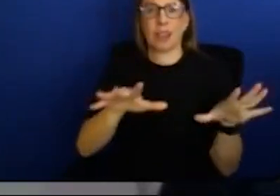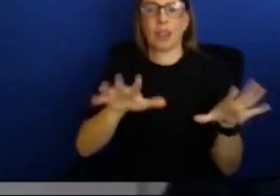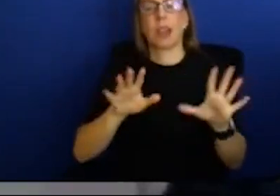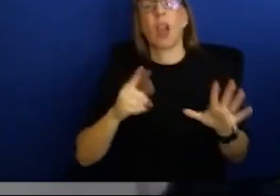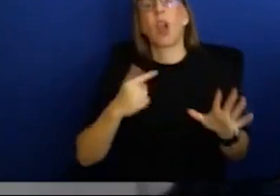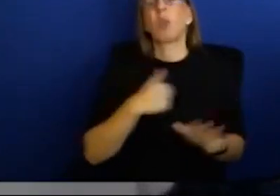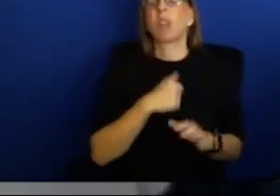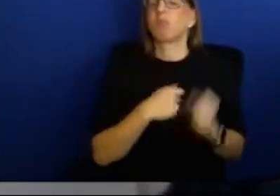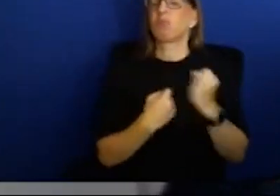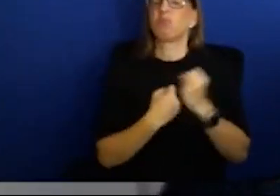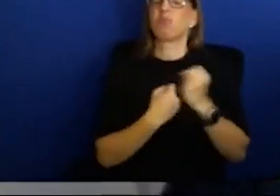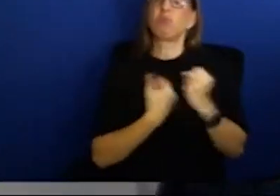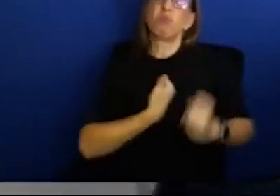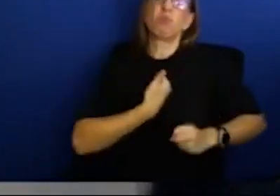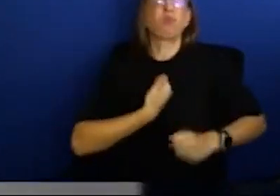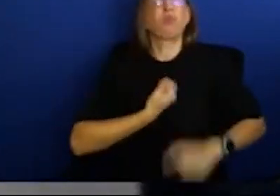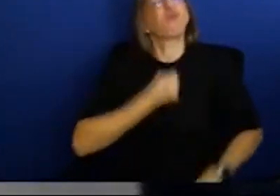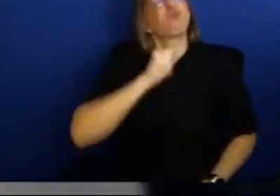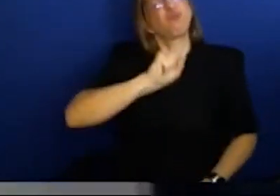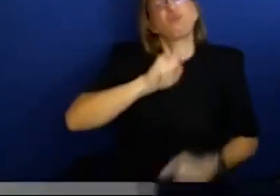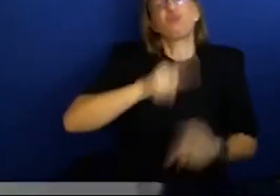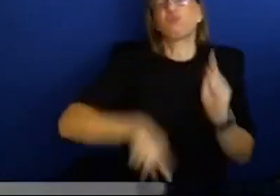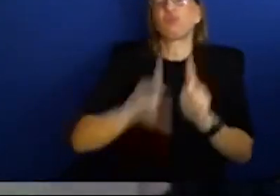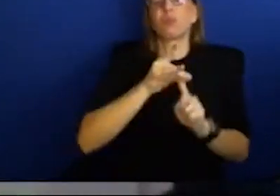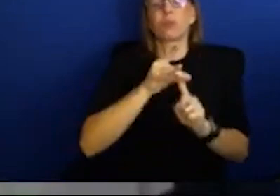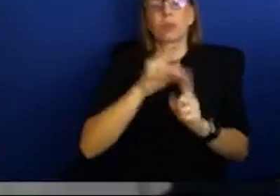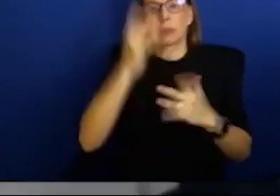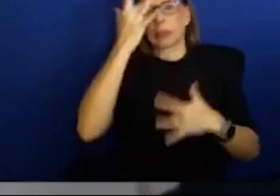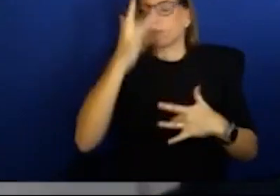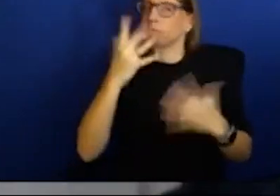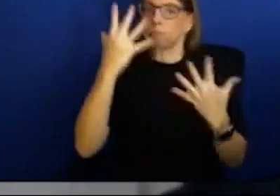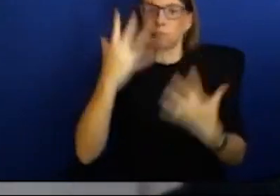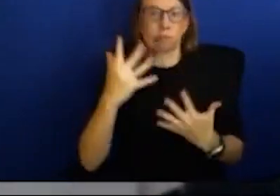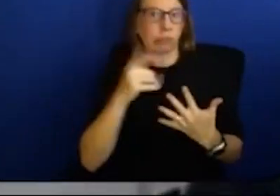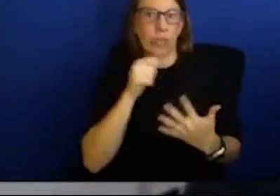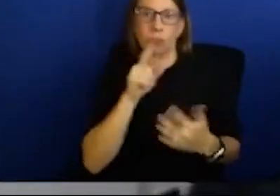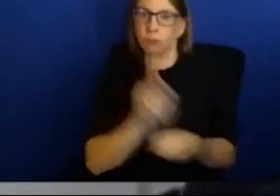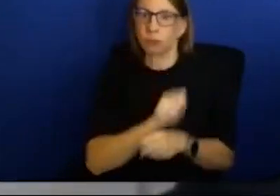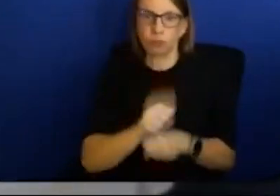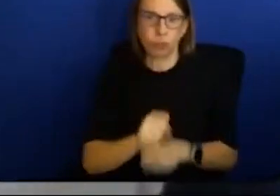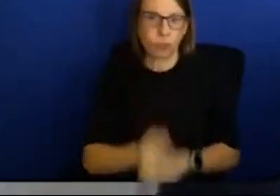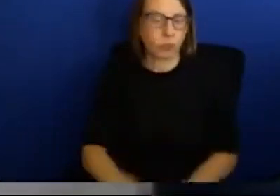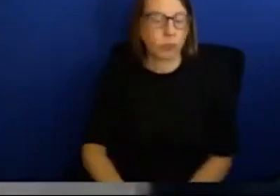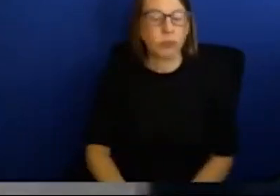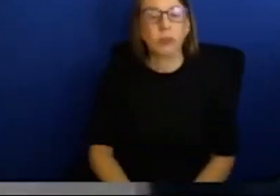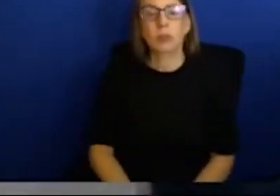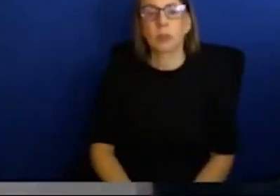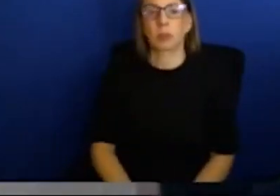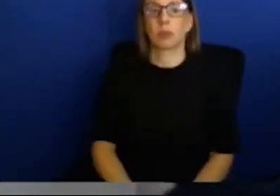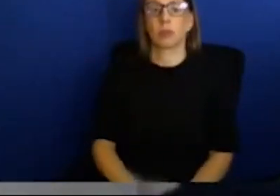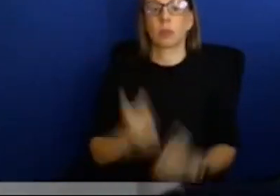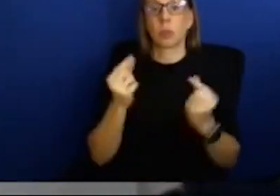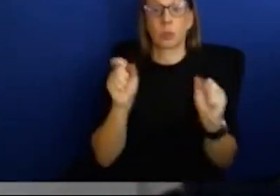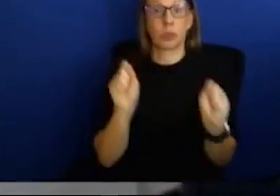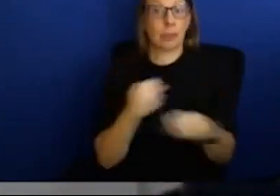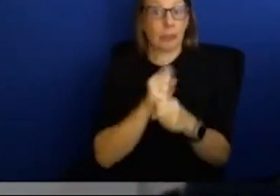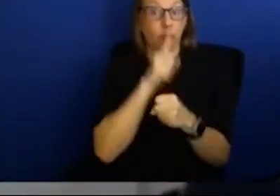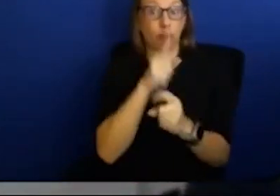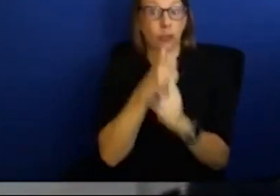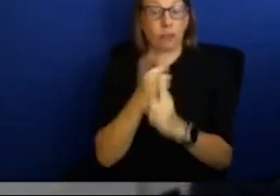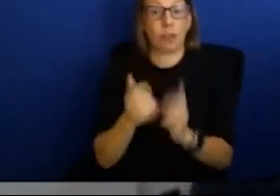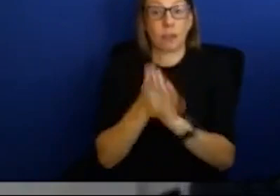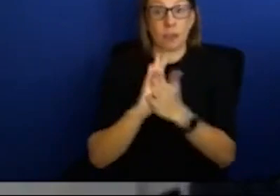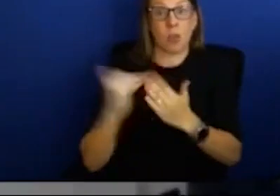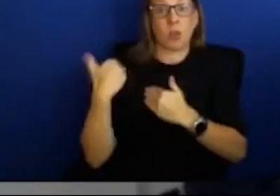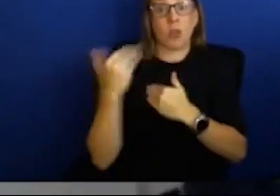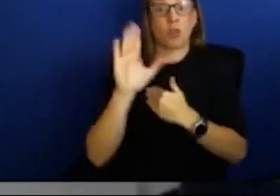self-reliant and invincible. And unfortunately, that hasn't come to pass. And so again, anything you can do to make sure that you are being responsible in